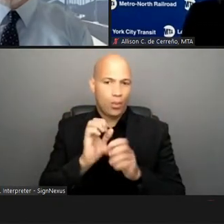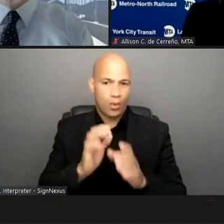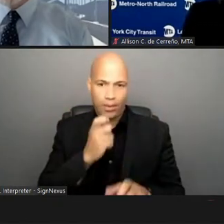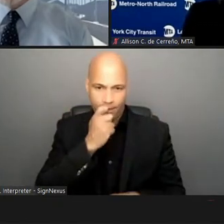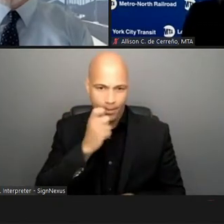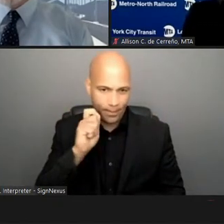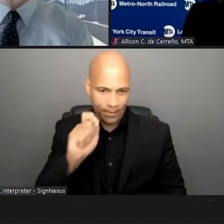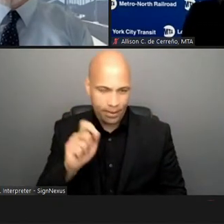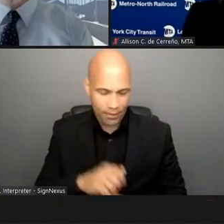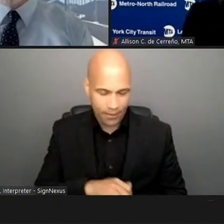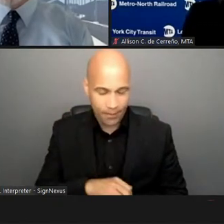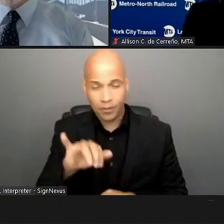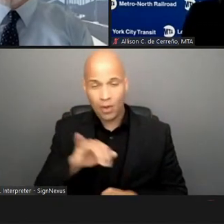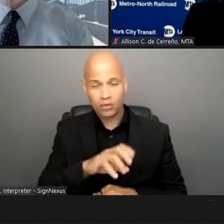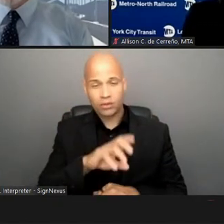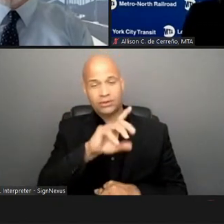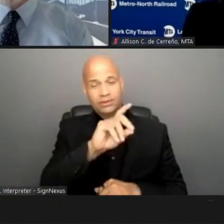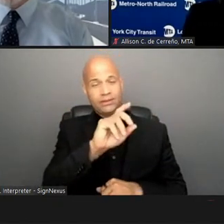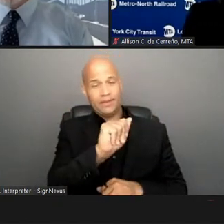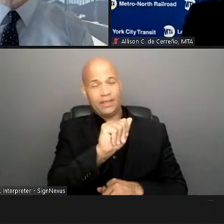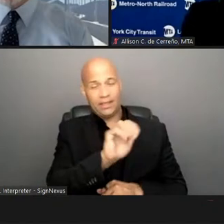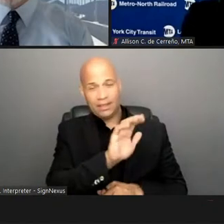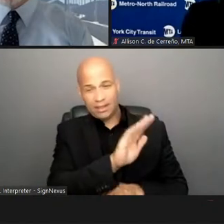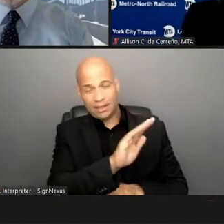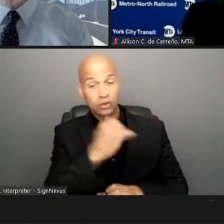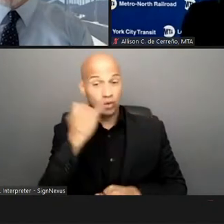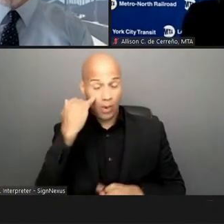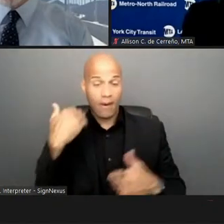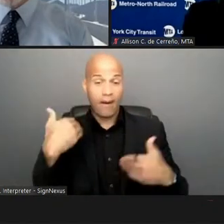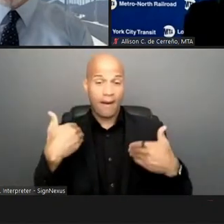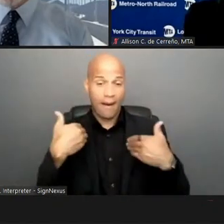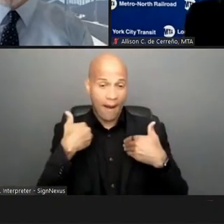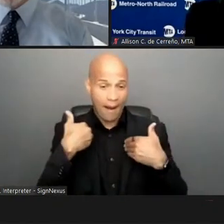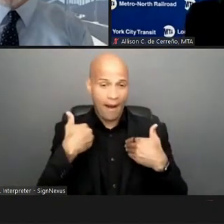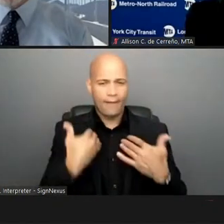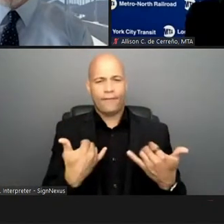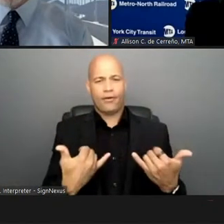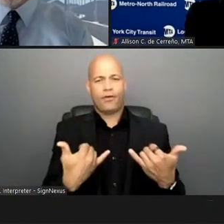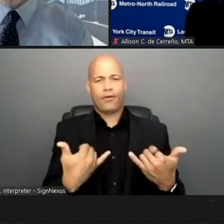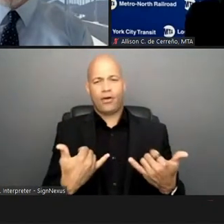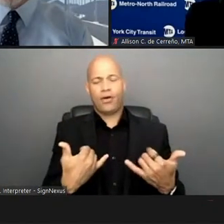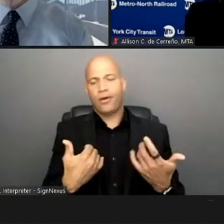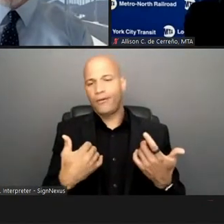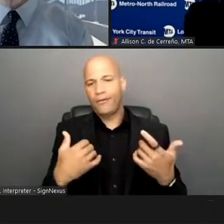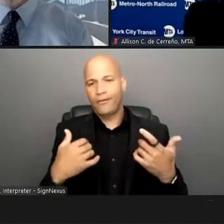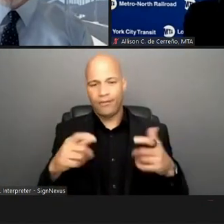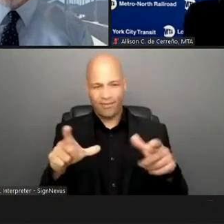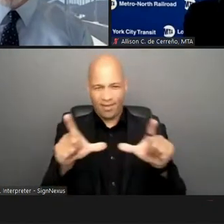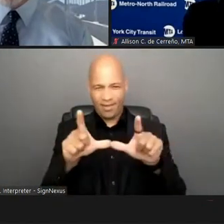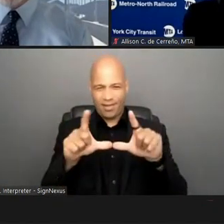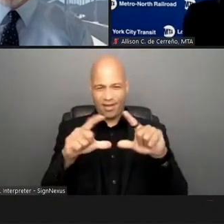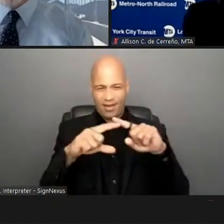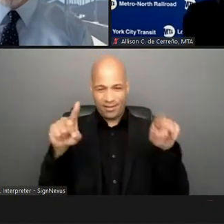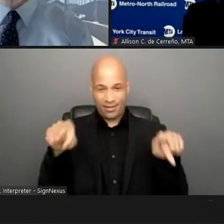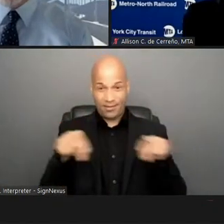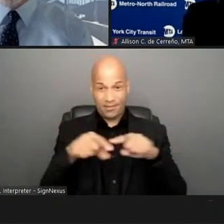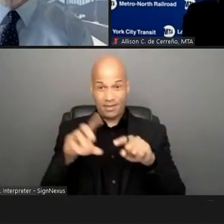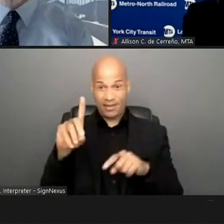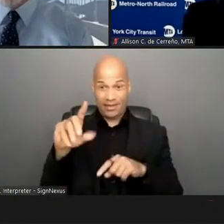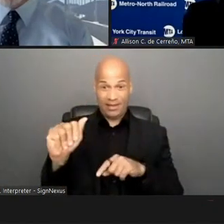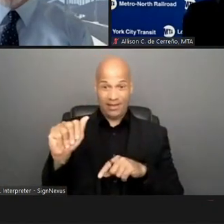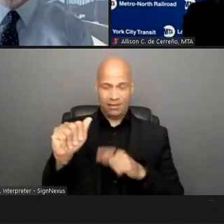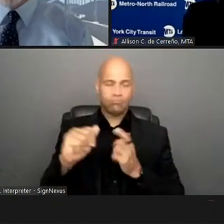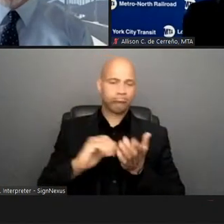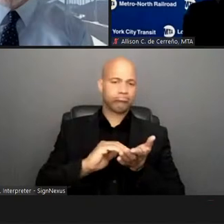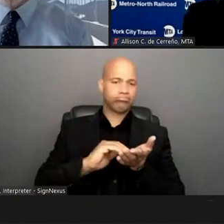on the disability front we know that if one has a current license plate indicating disability you will be